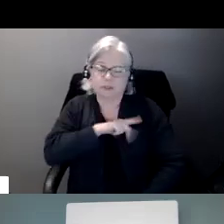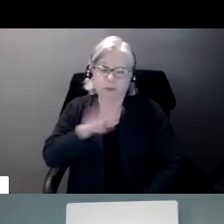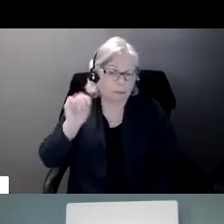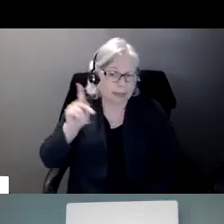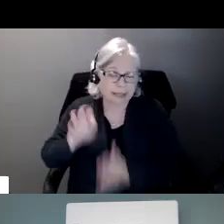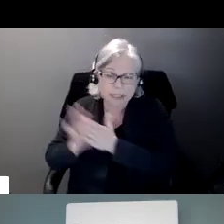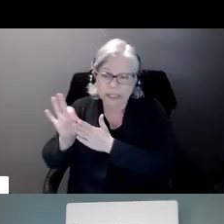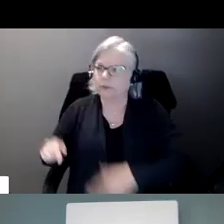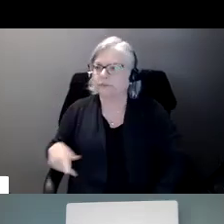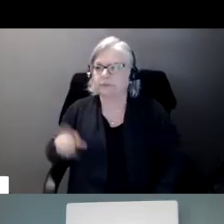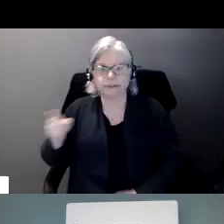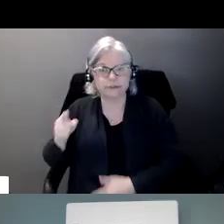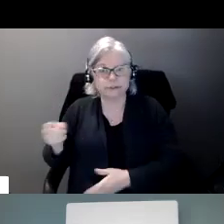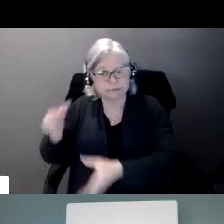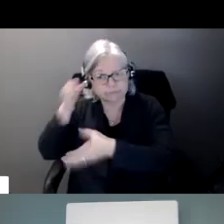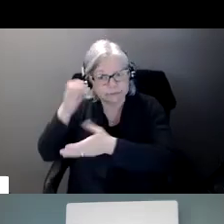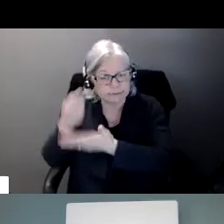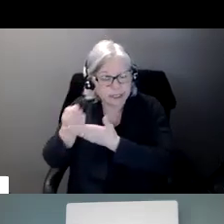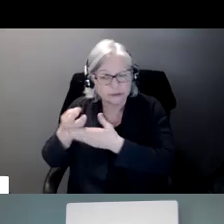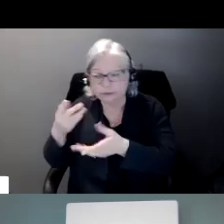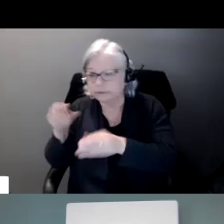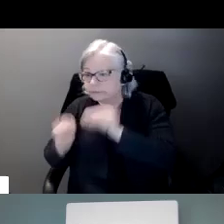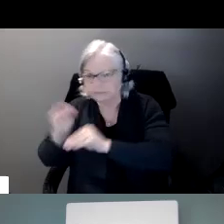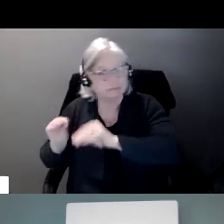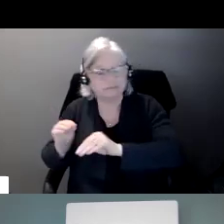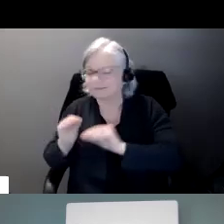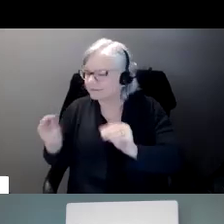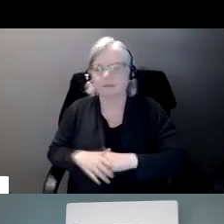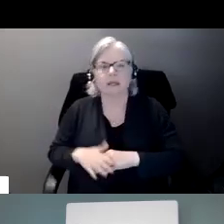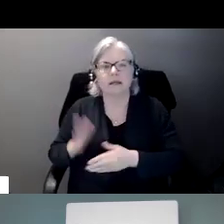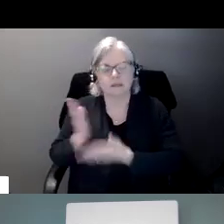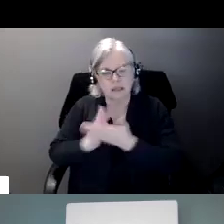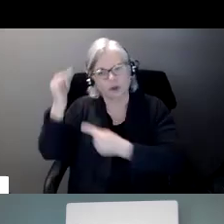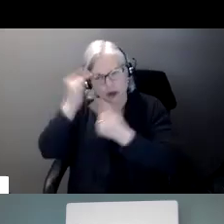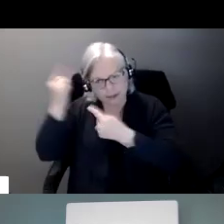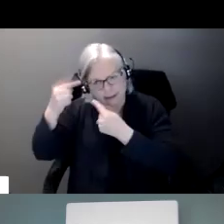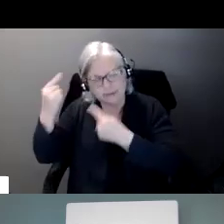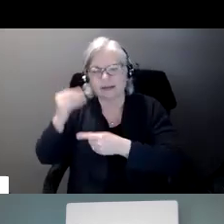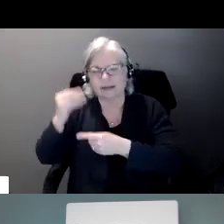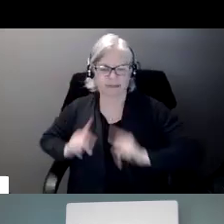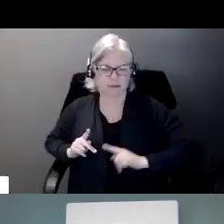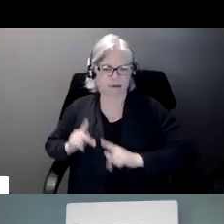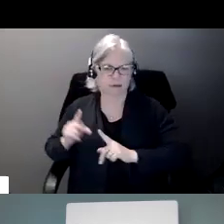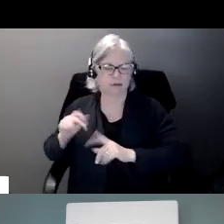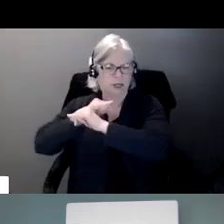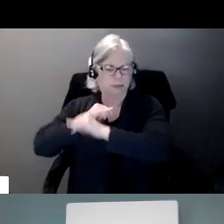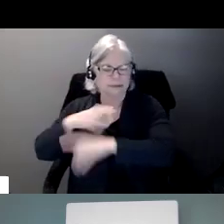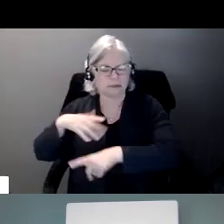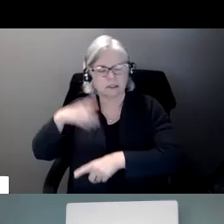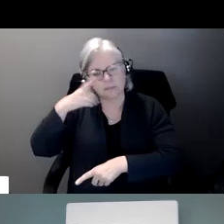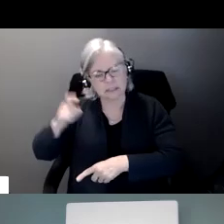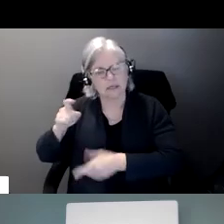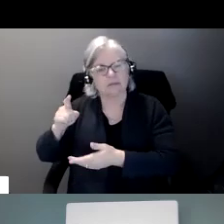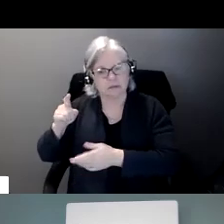knowledge. She was experiencing cognitive and physical impairments due to abuse and also age. And because she landed on our